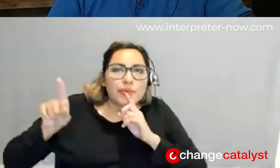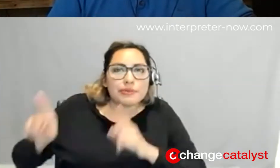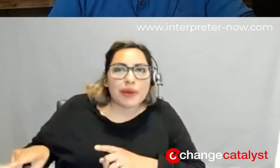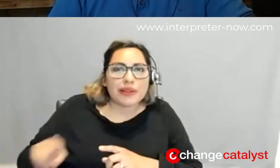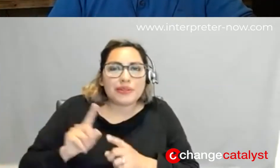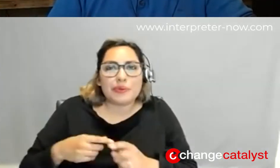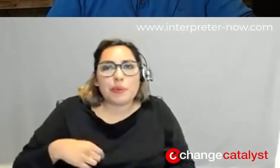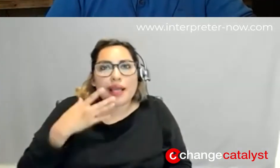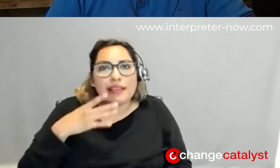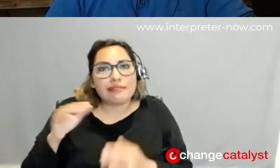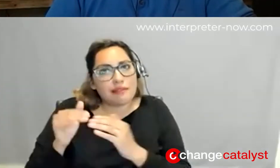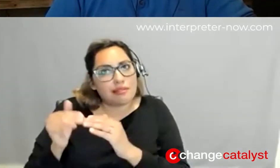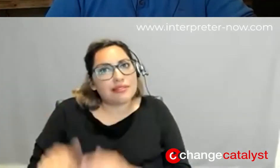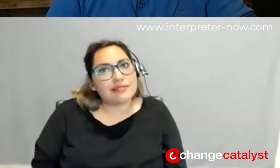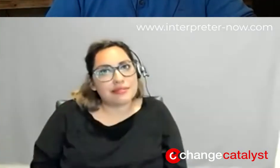white colleagues.